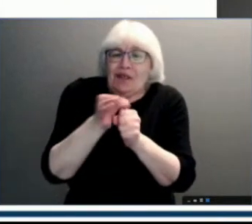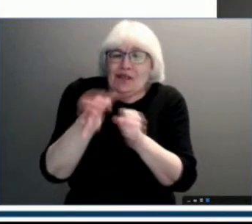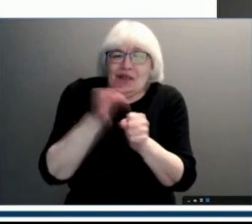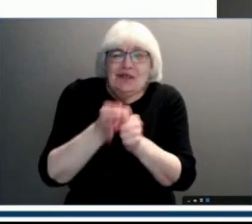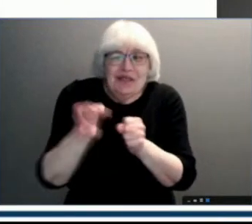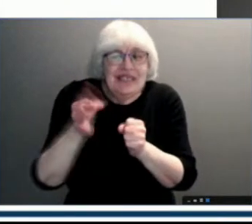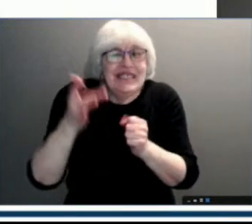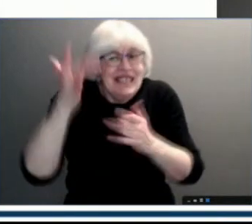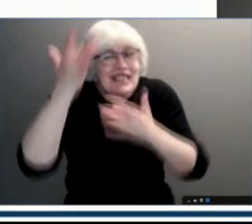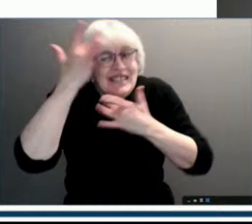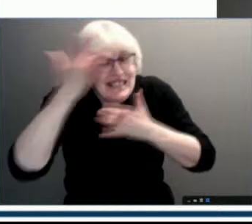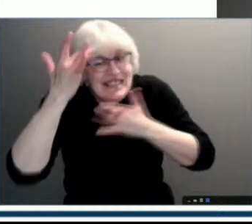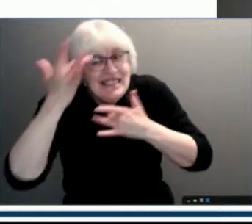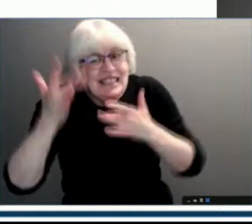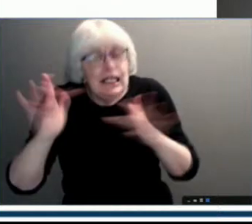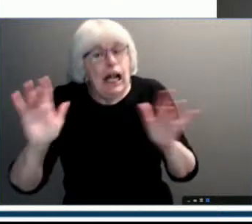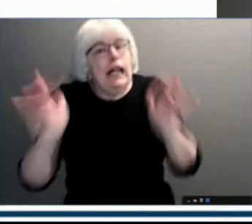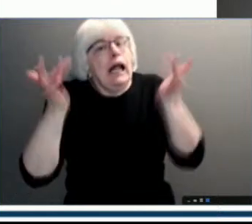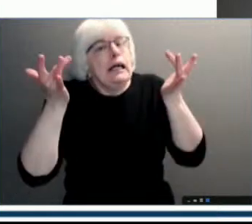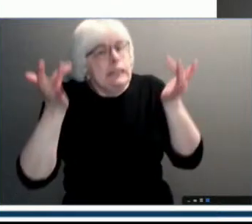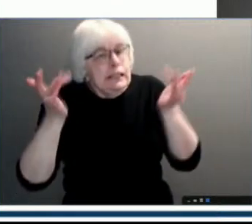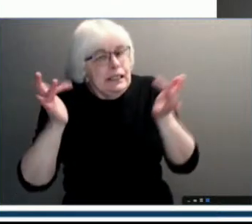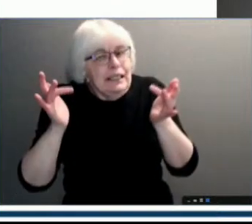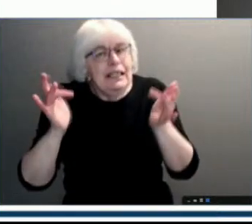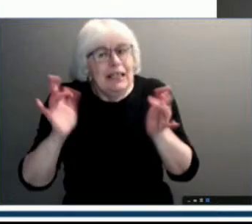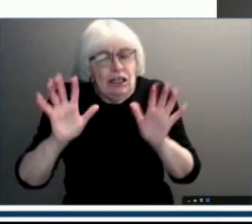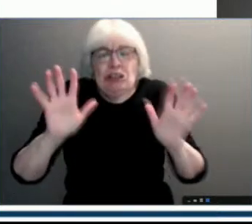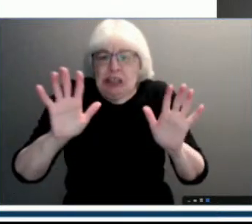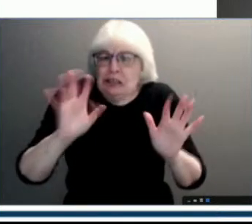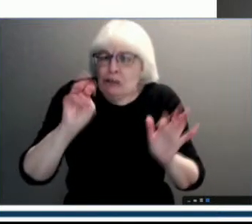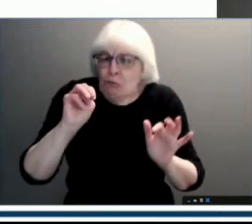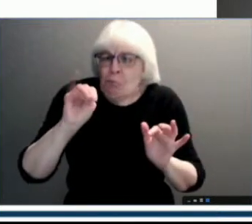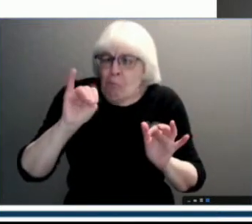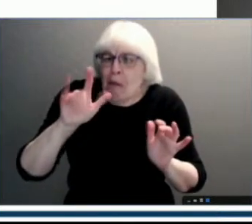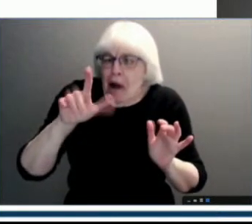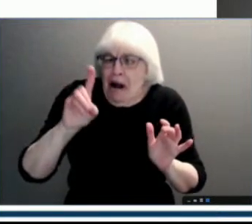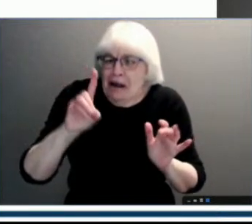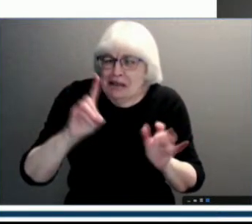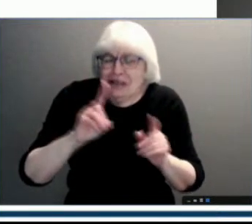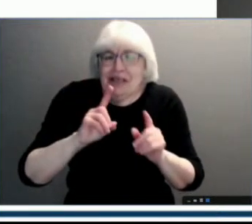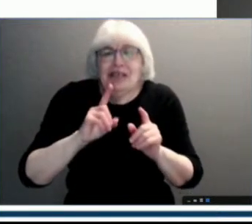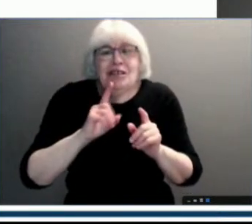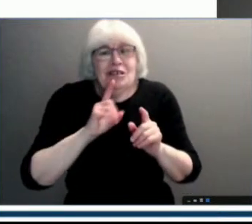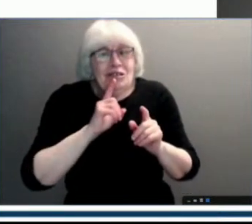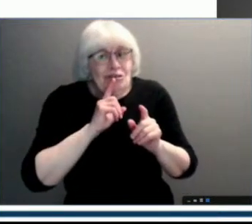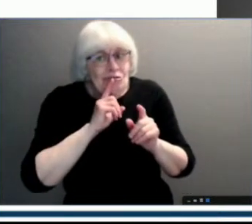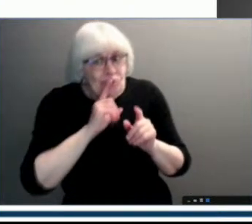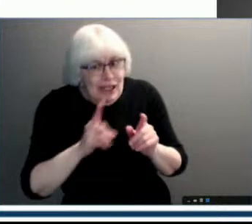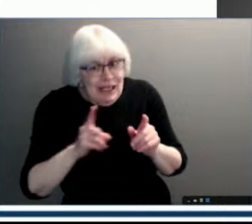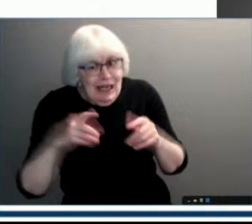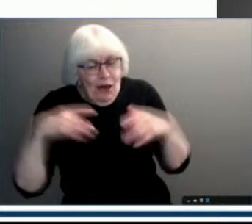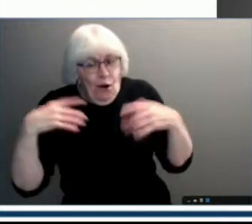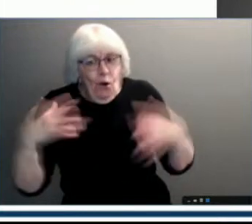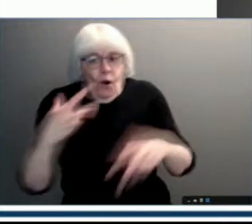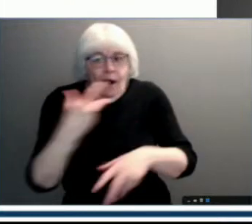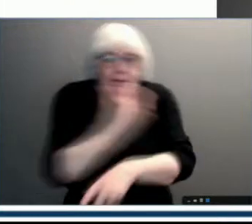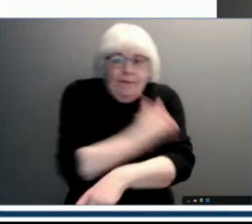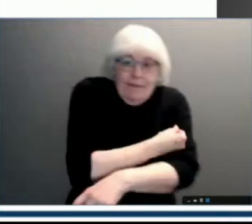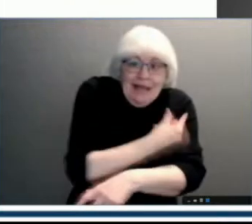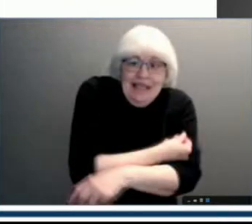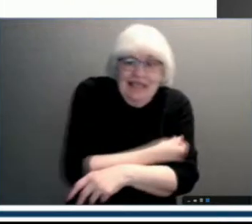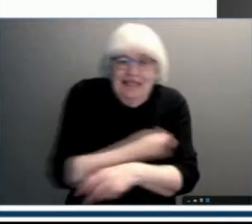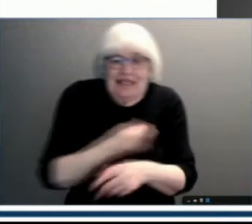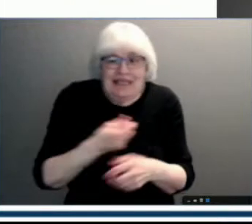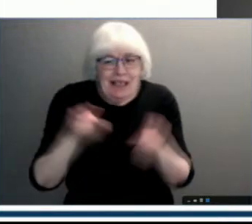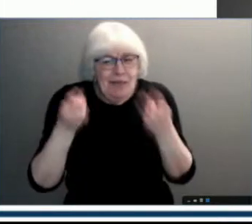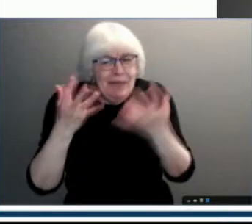yet unclear how much is the virus itself or ongoing vaccine protection or most cases being in